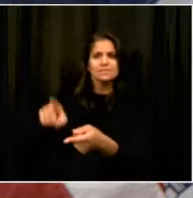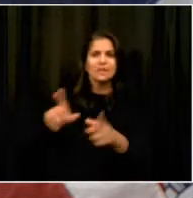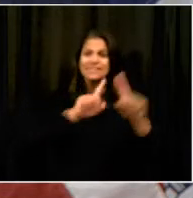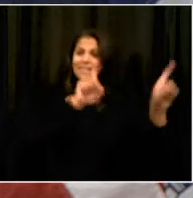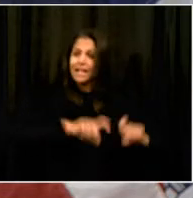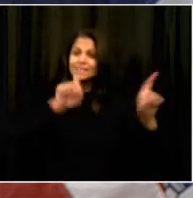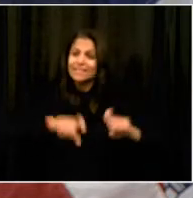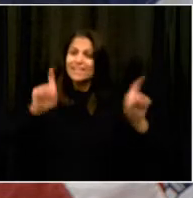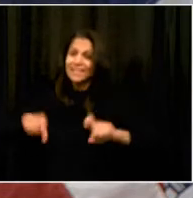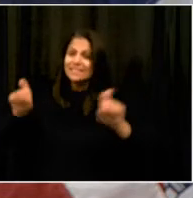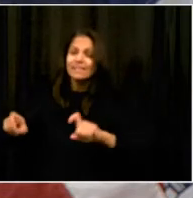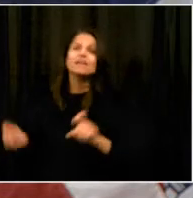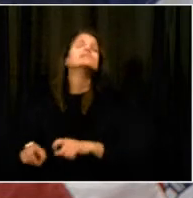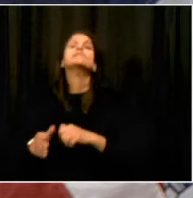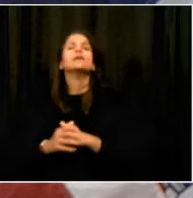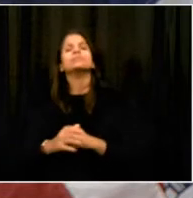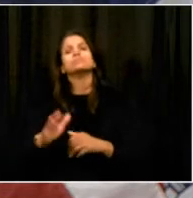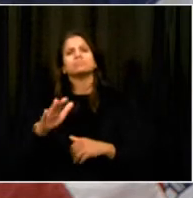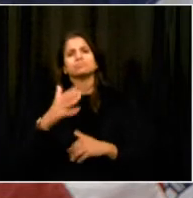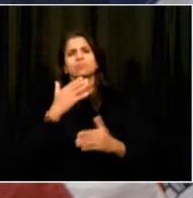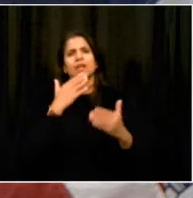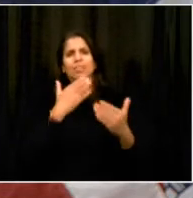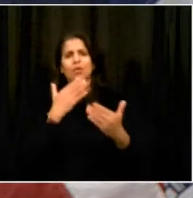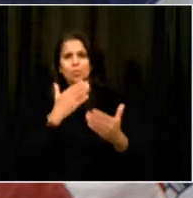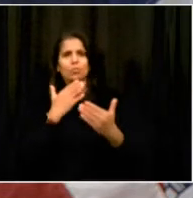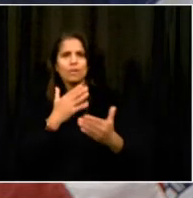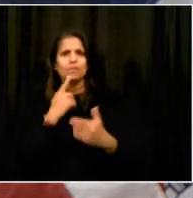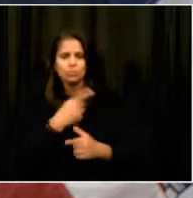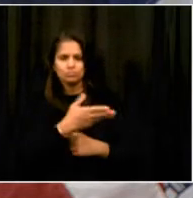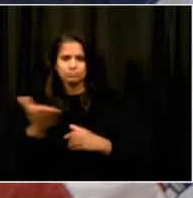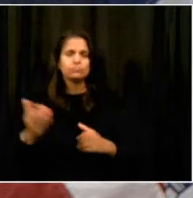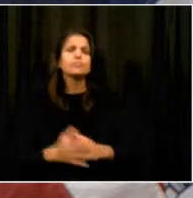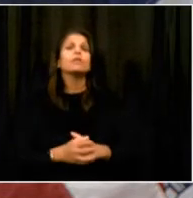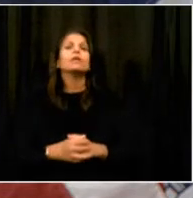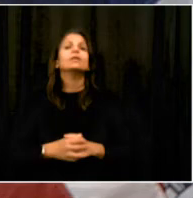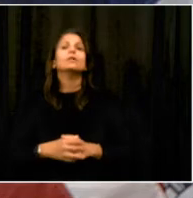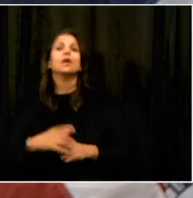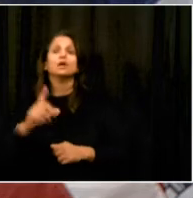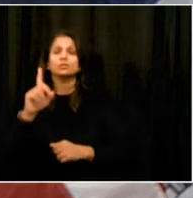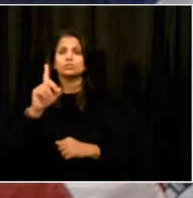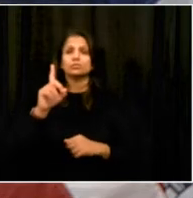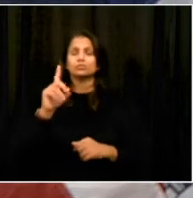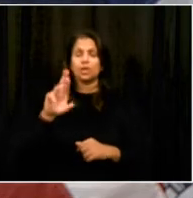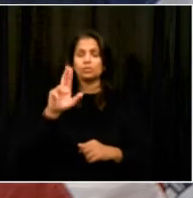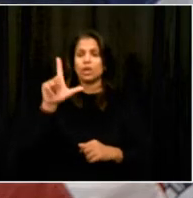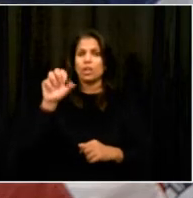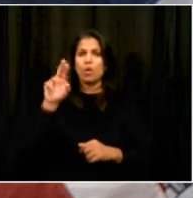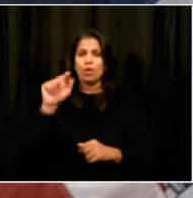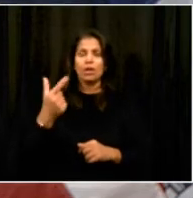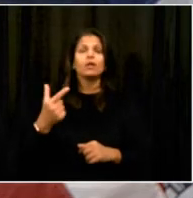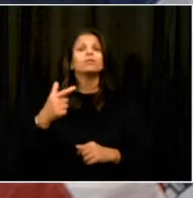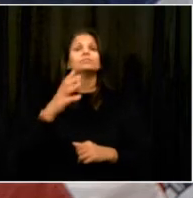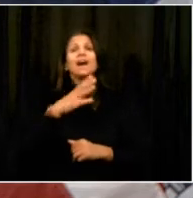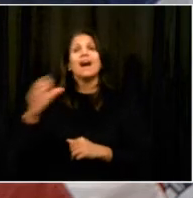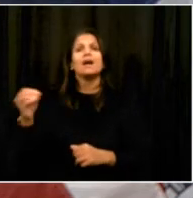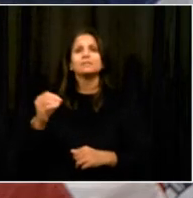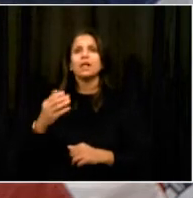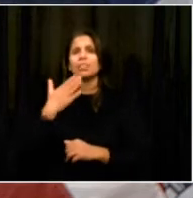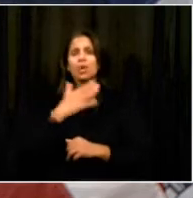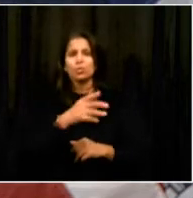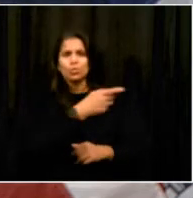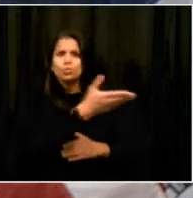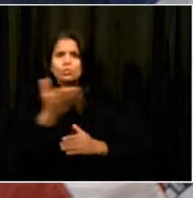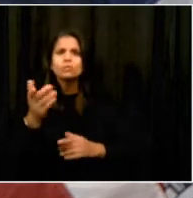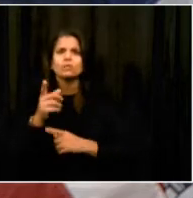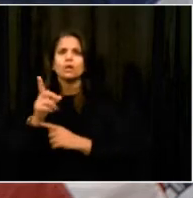have Dr. Amanda Johnson with us today, who's been doing a great job with her team on the Take Care initiative to make sure that when people need that